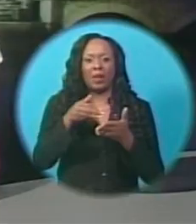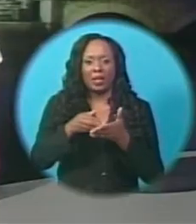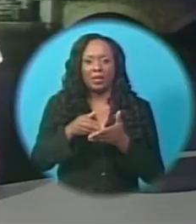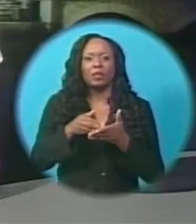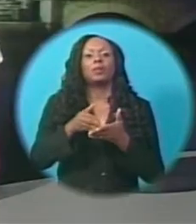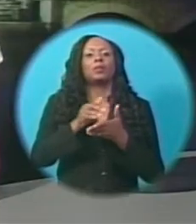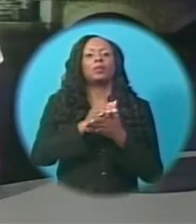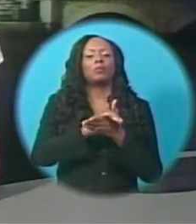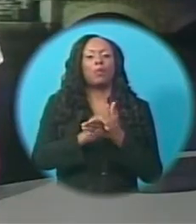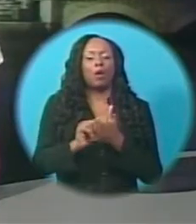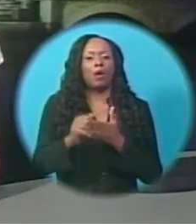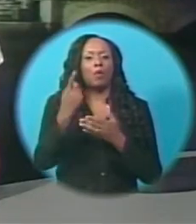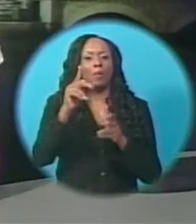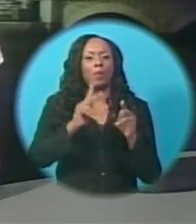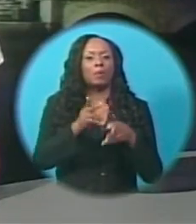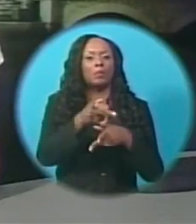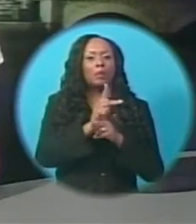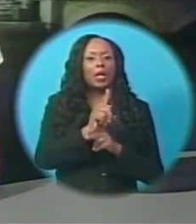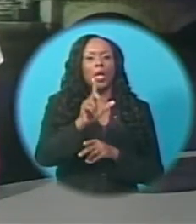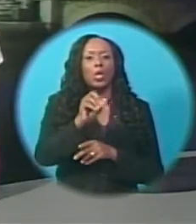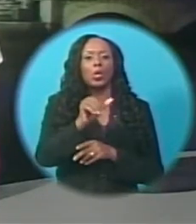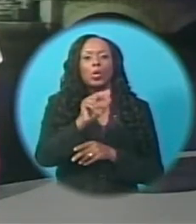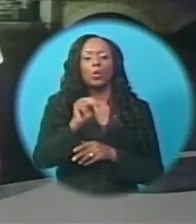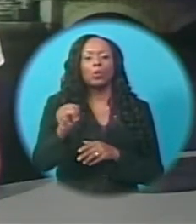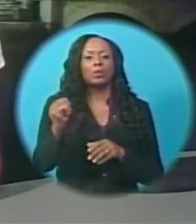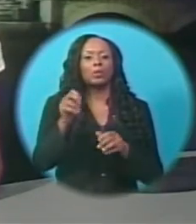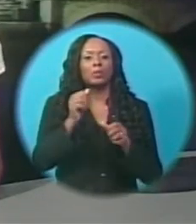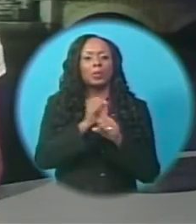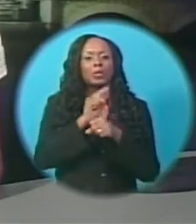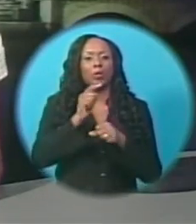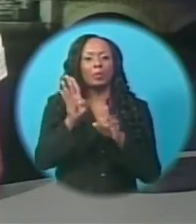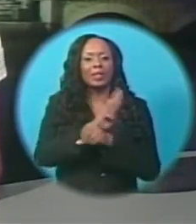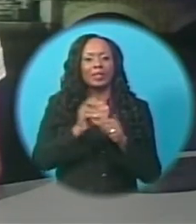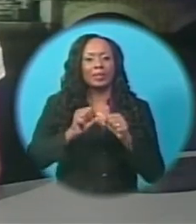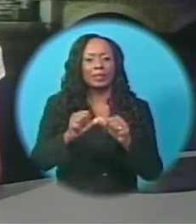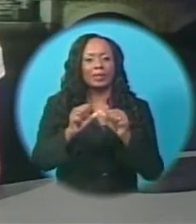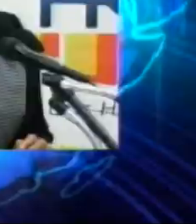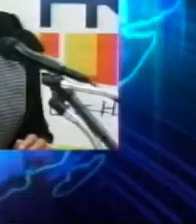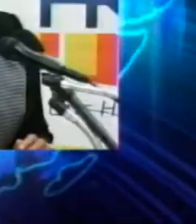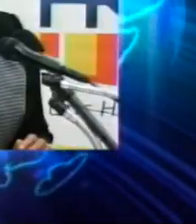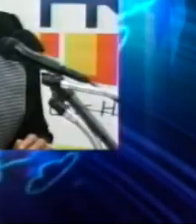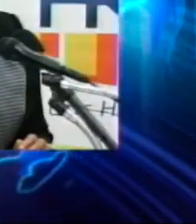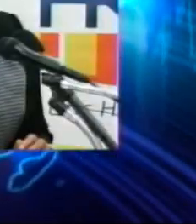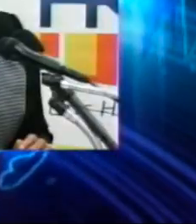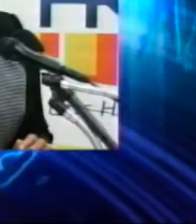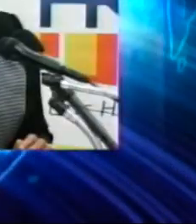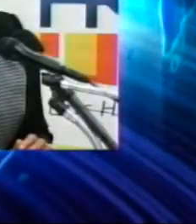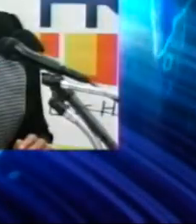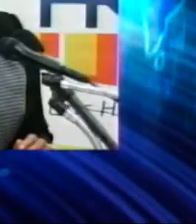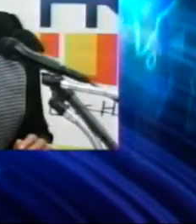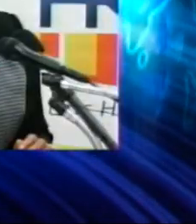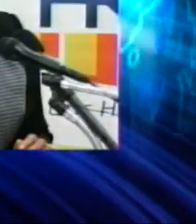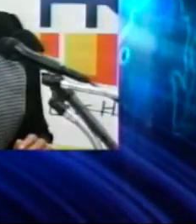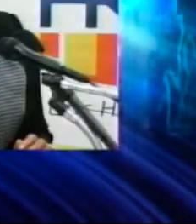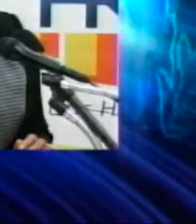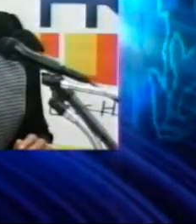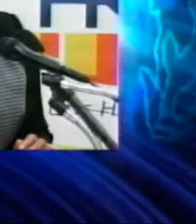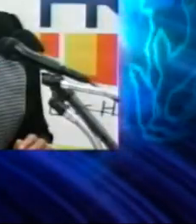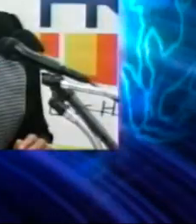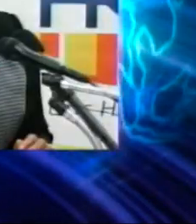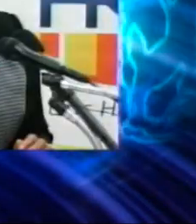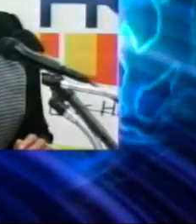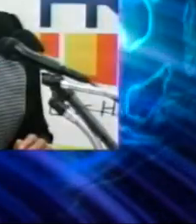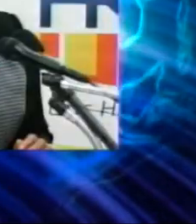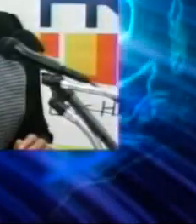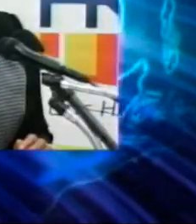interest loans to get and keep their businesses going. That is significant. That's what we've been calling for. I mentioned in